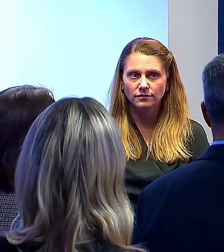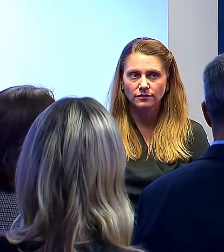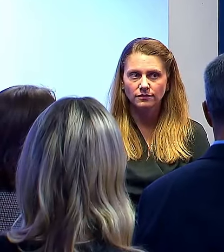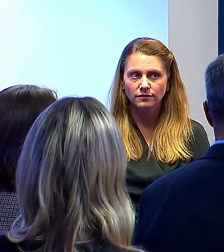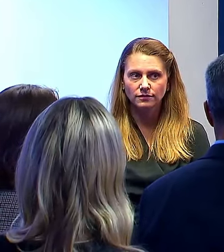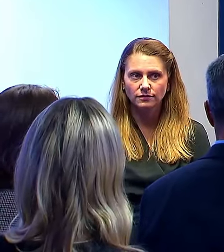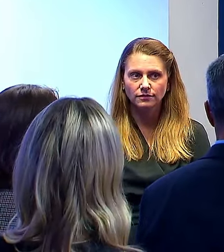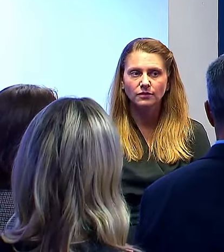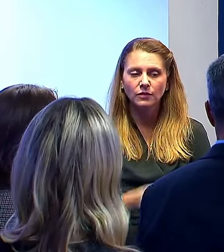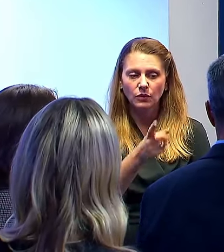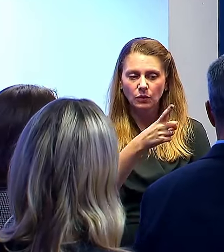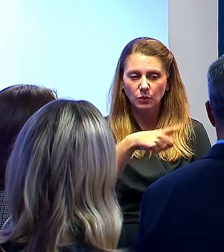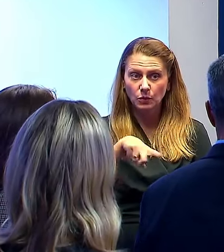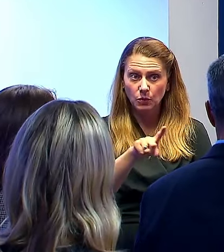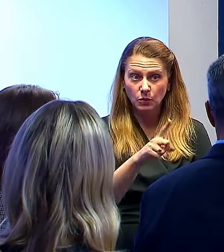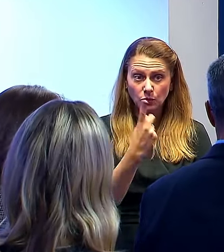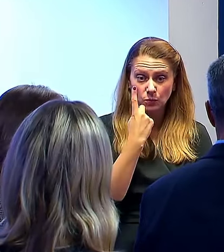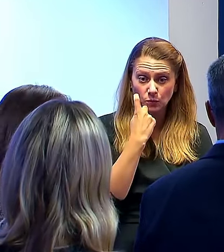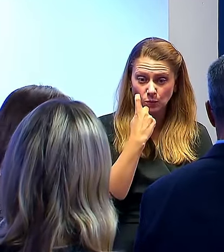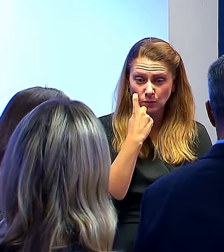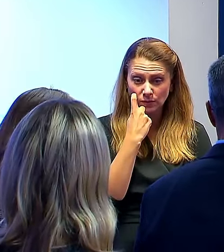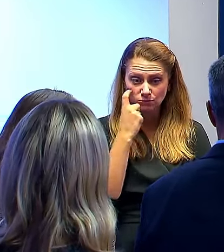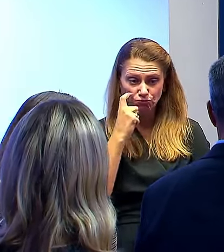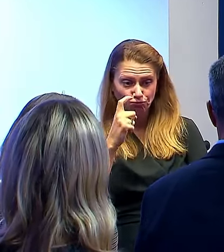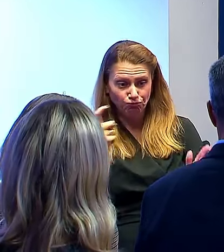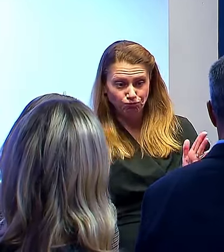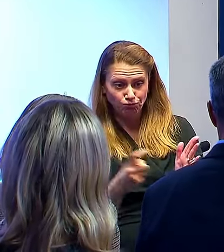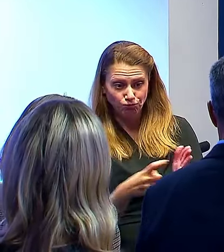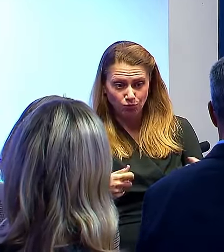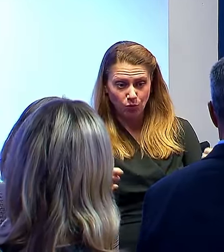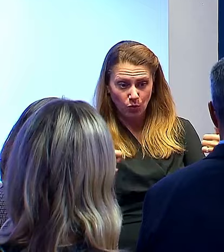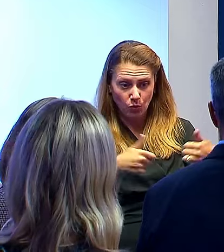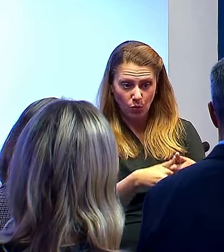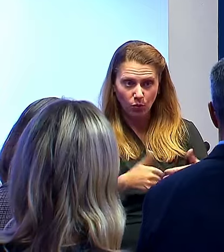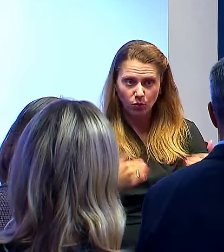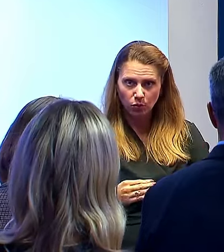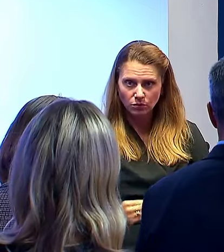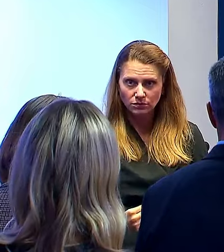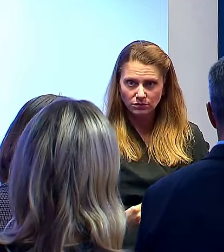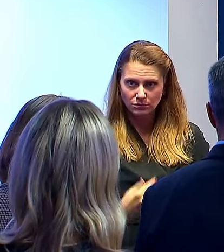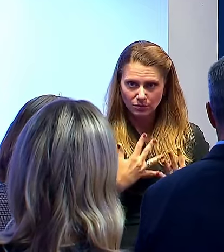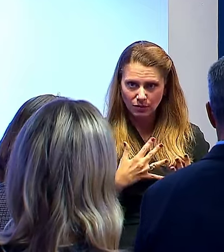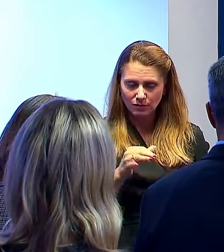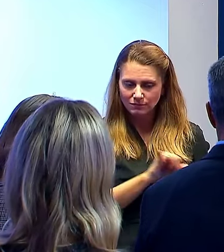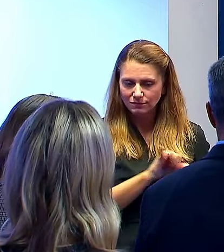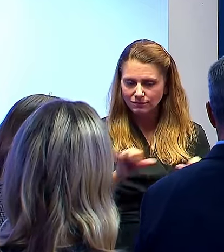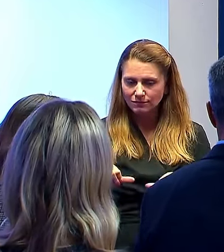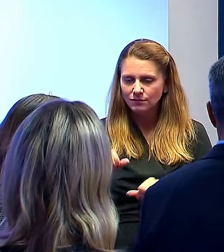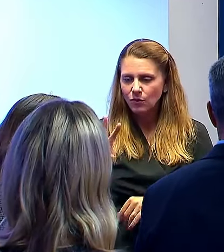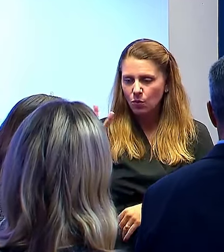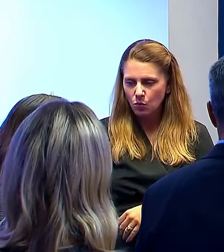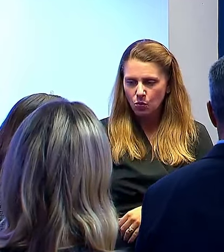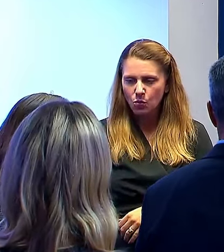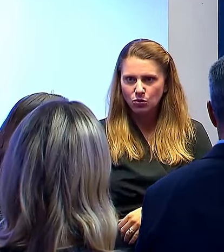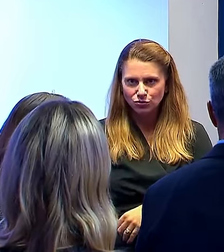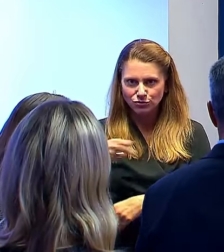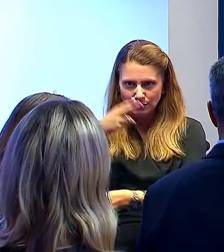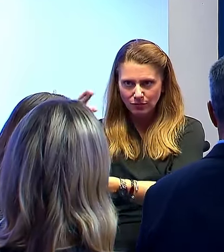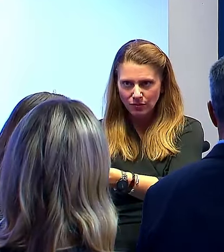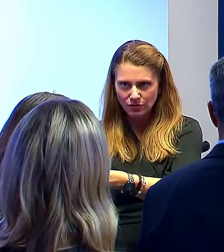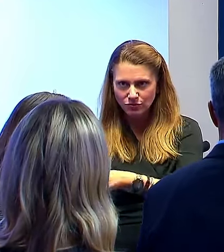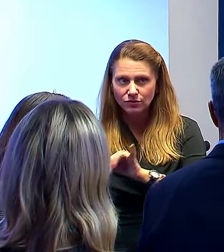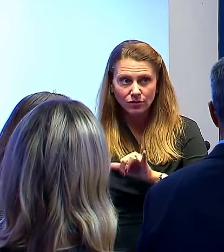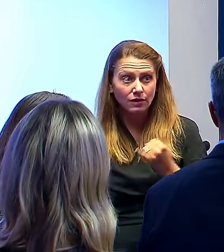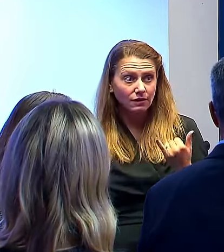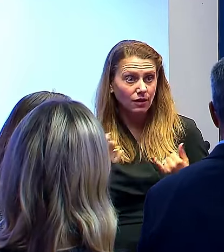Our recipients indeed inspired all of us, as Mrs. Walsh mentioned, and what we need to do is to say to those who